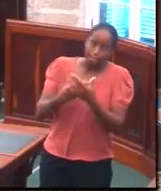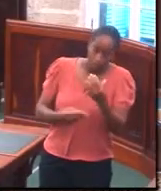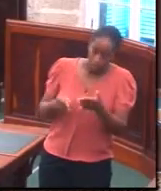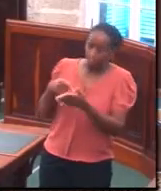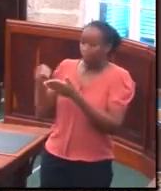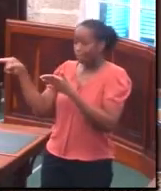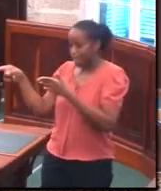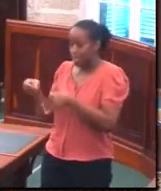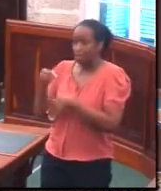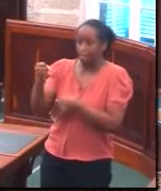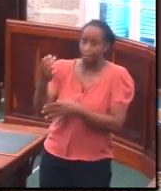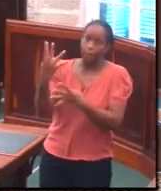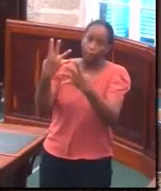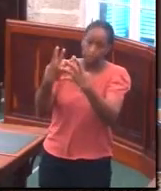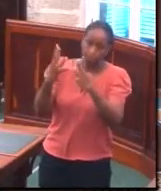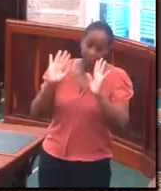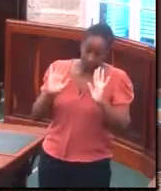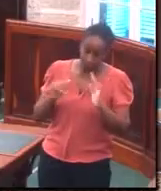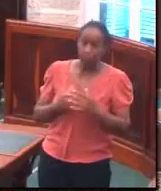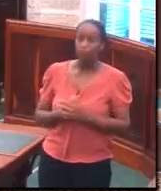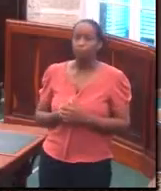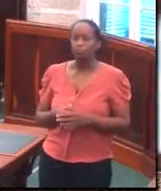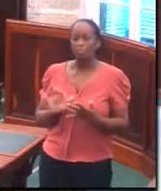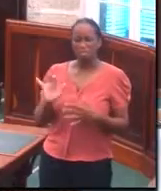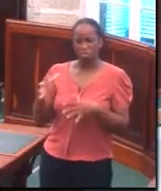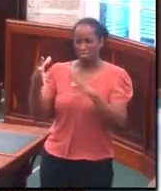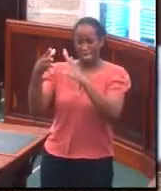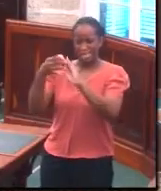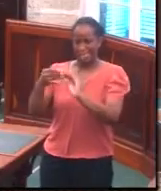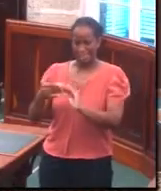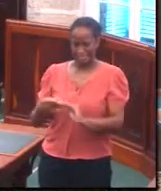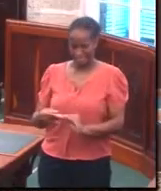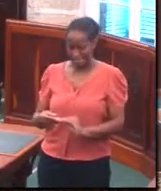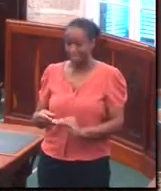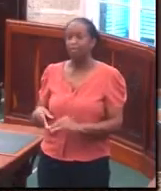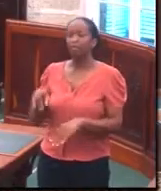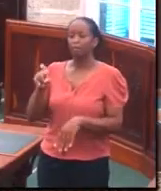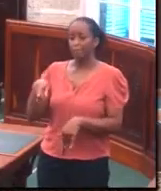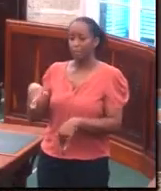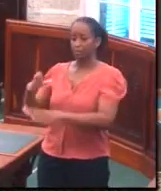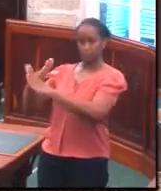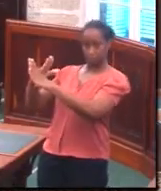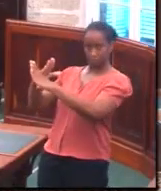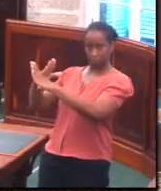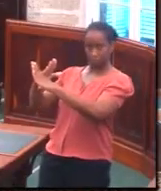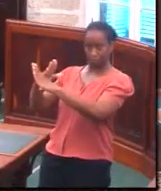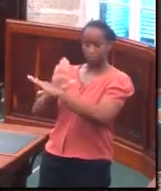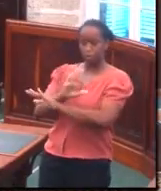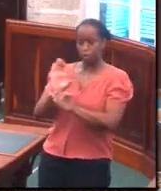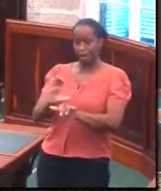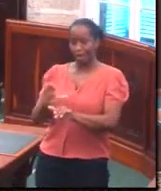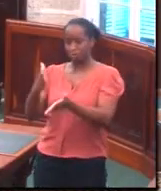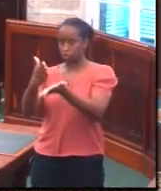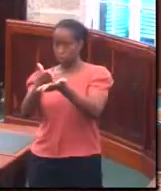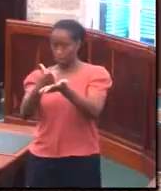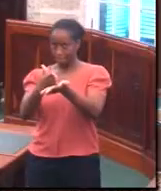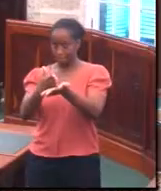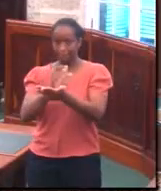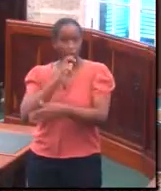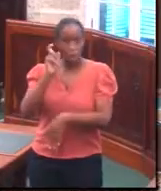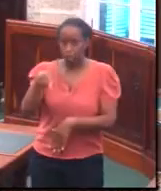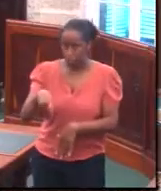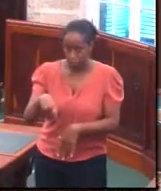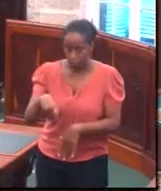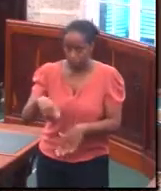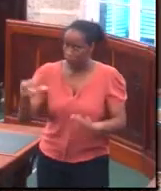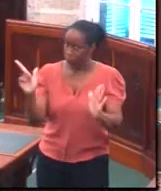a prohibition. It is a prohibition against tapping people's phones. And you wish us to come